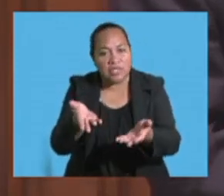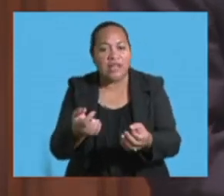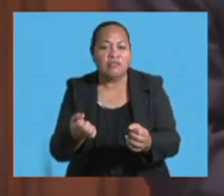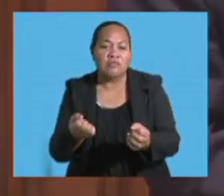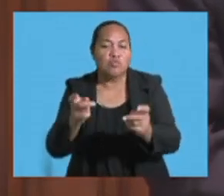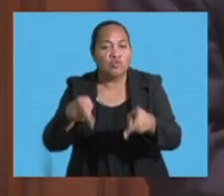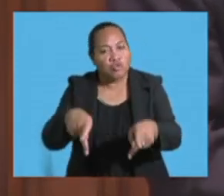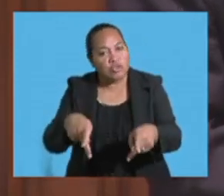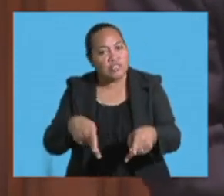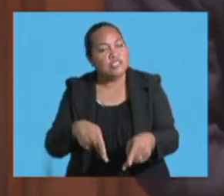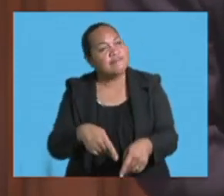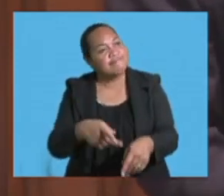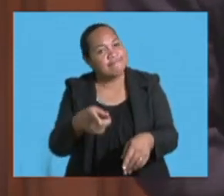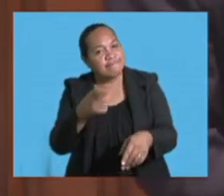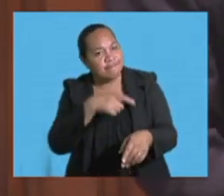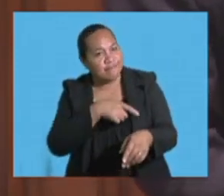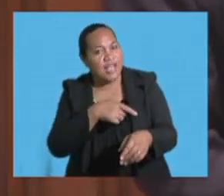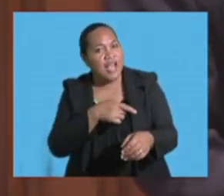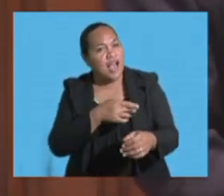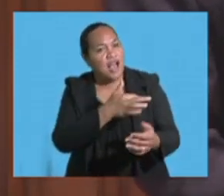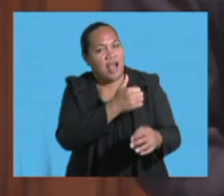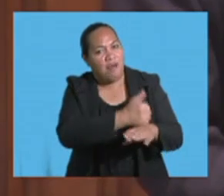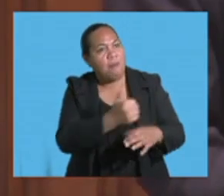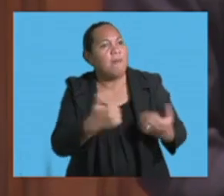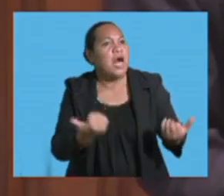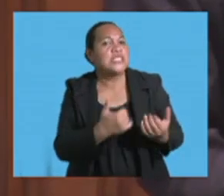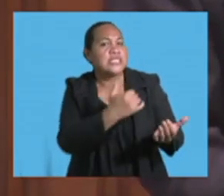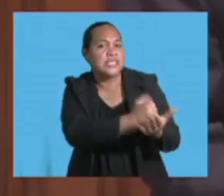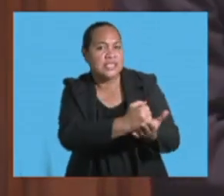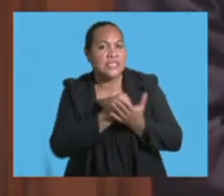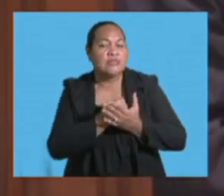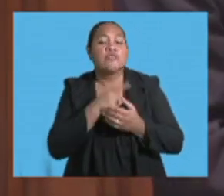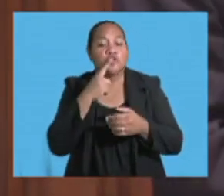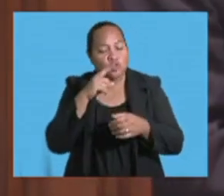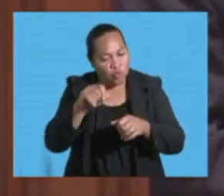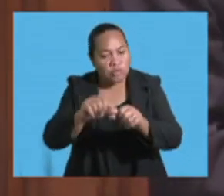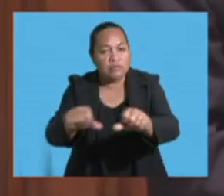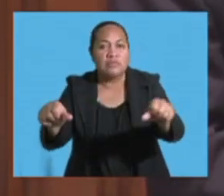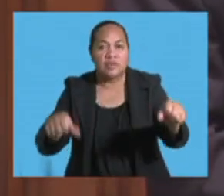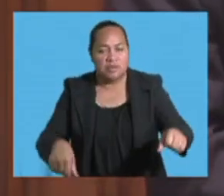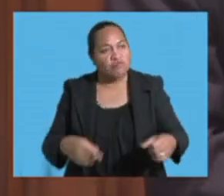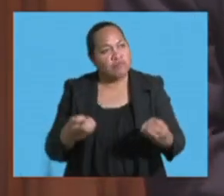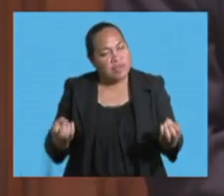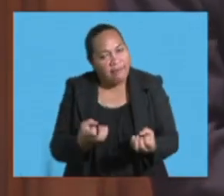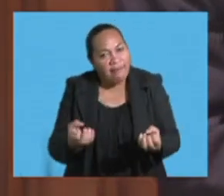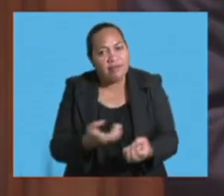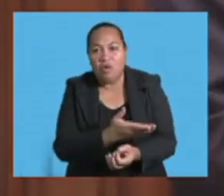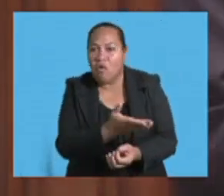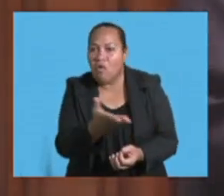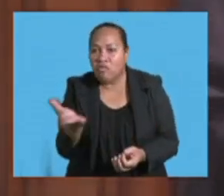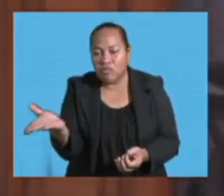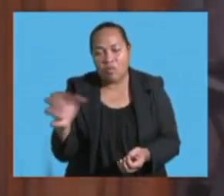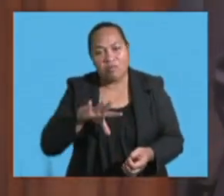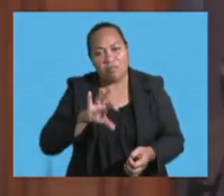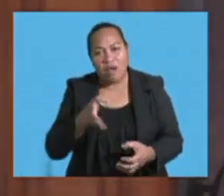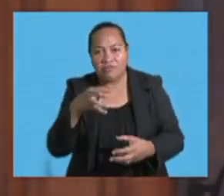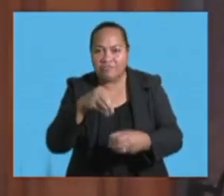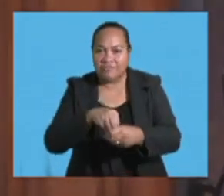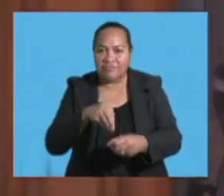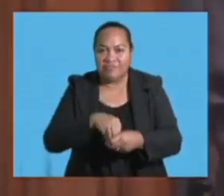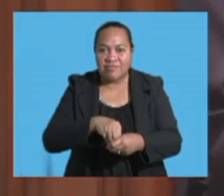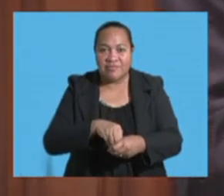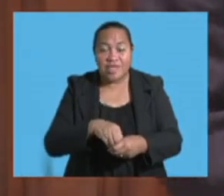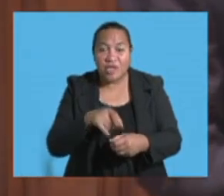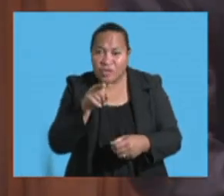various assistance that this government is providing, and make a joyful living. Madam Speaker, whenever we go